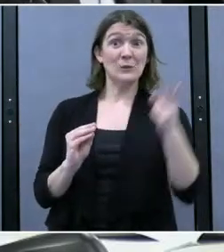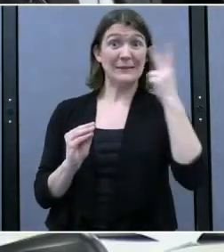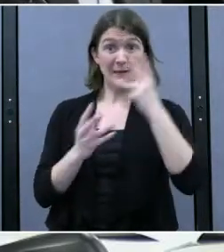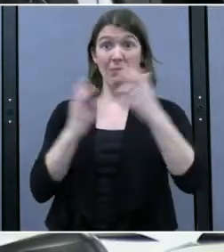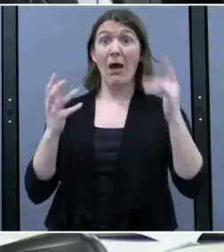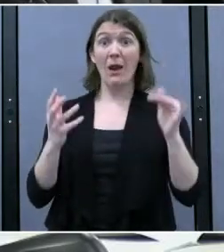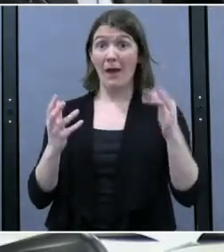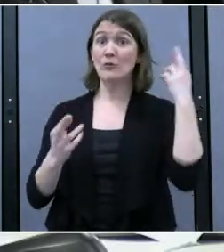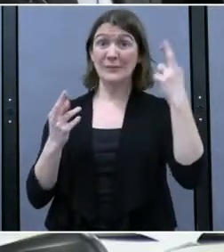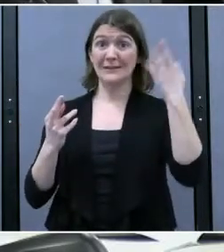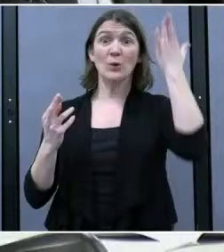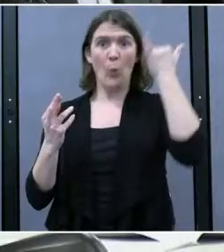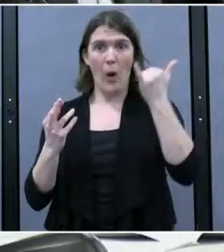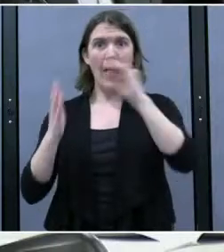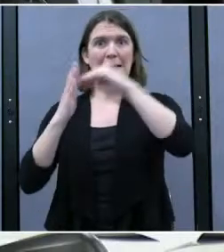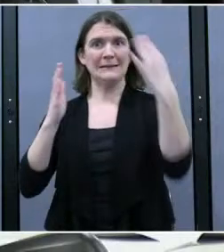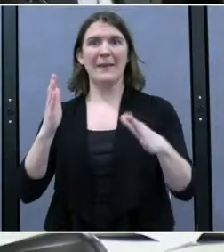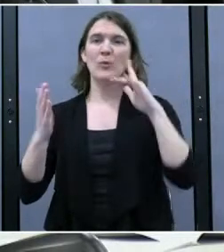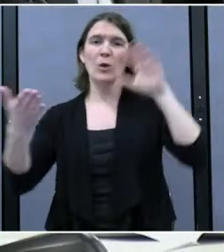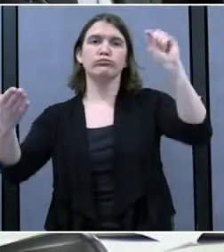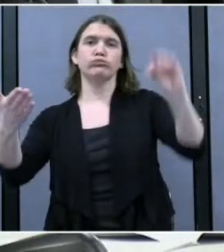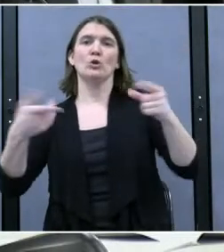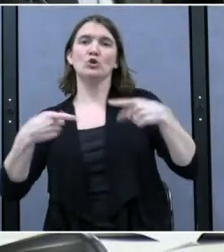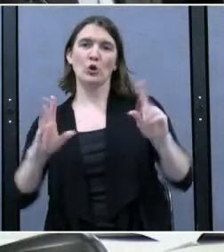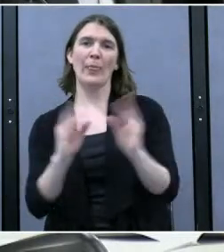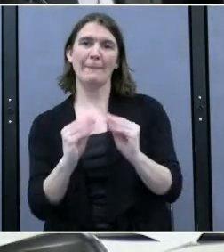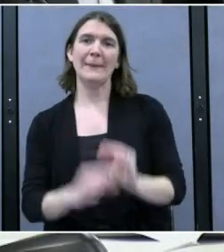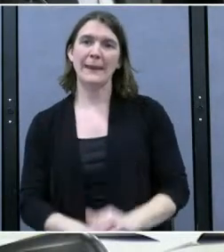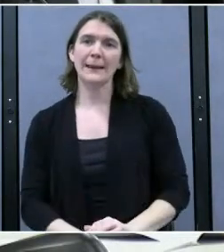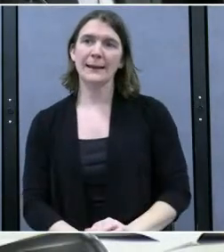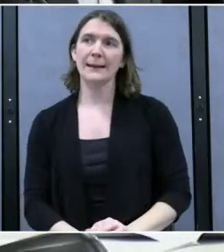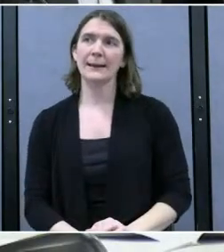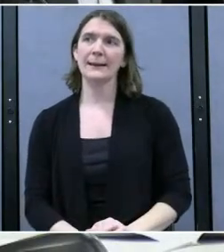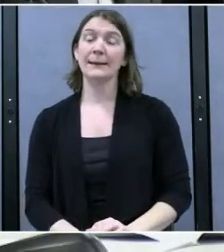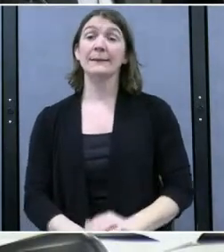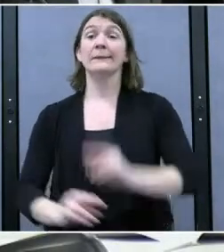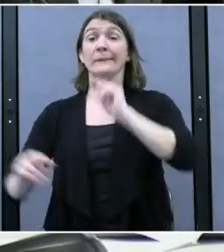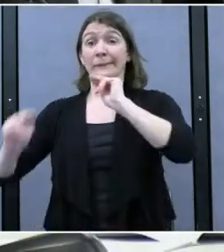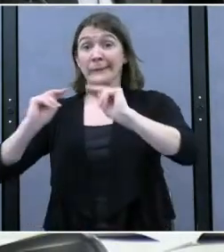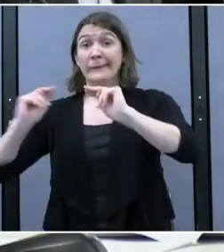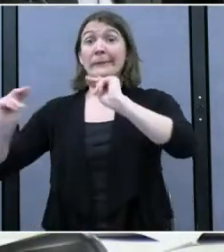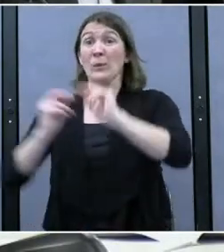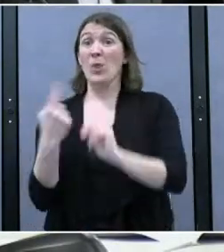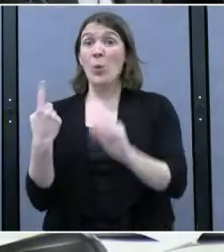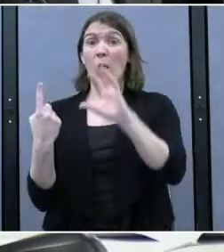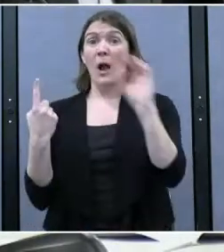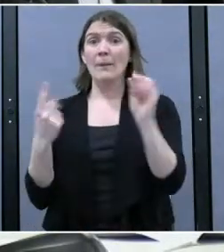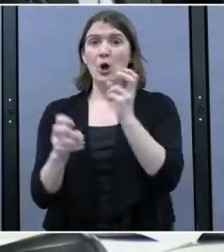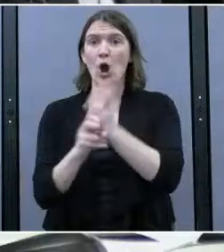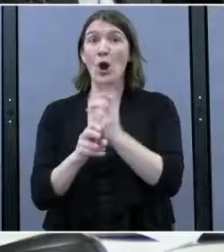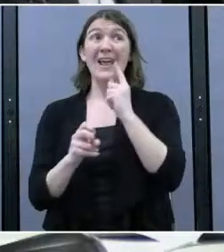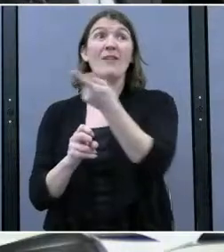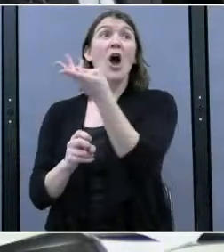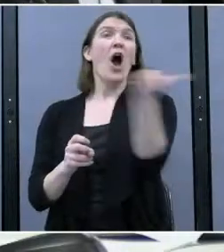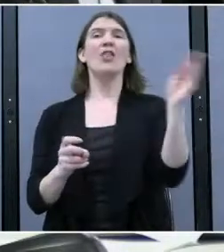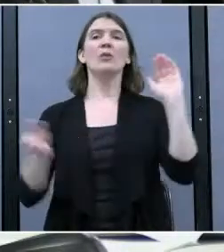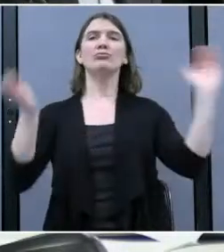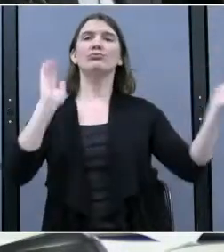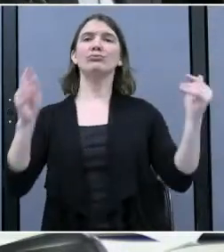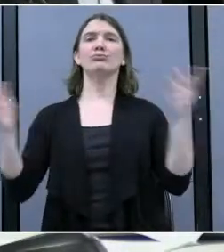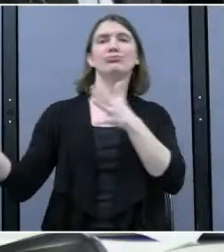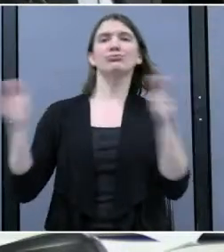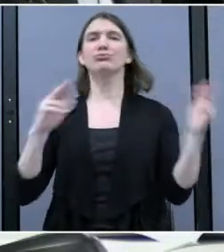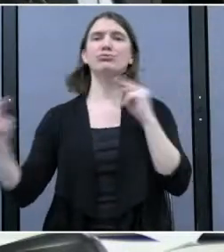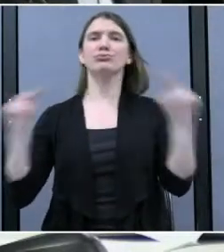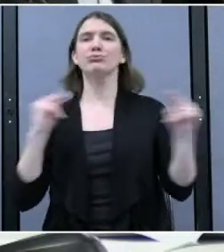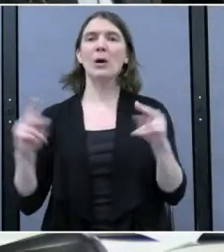of reasons why it was more expensive. Yeah. Negotiating with one vendor is a tough position to be in.